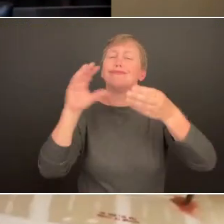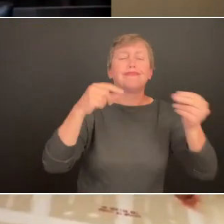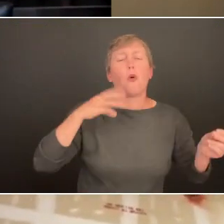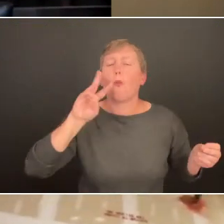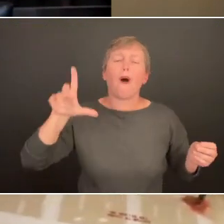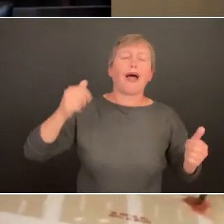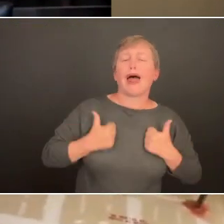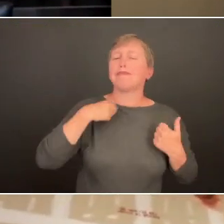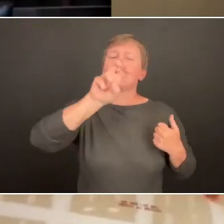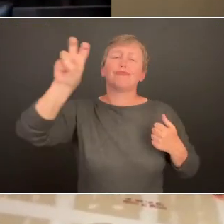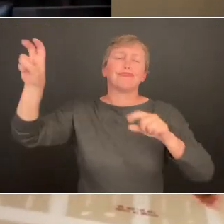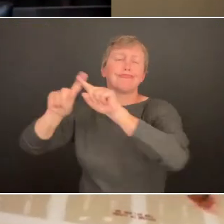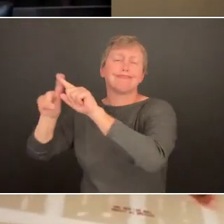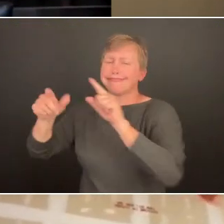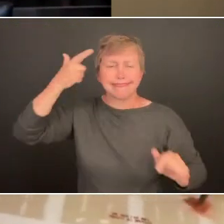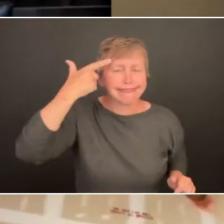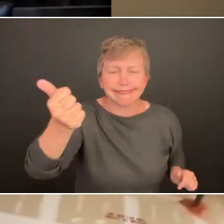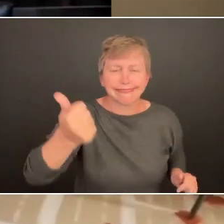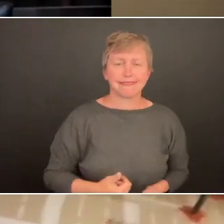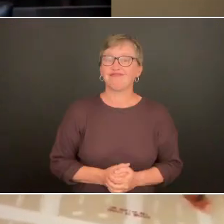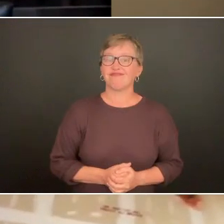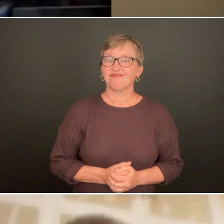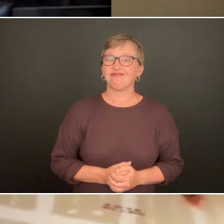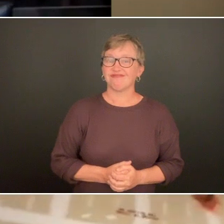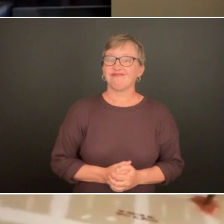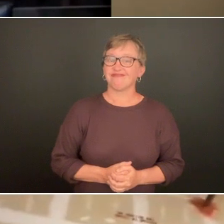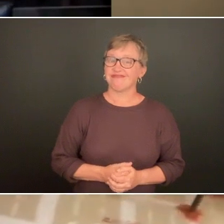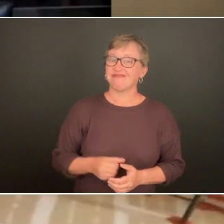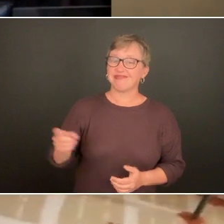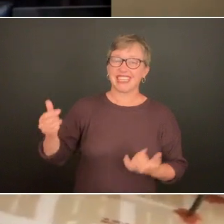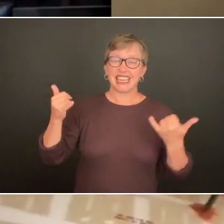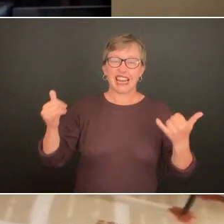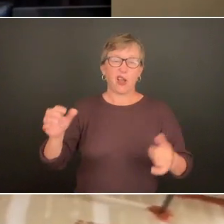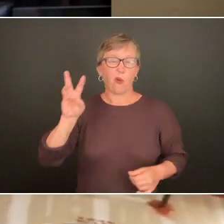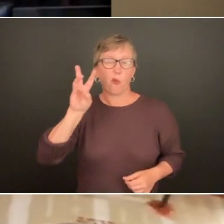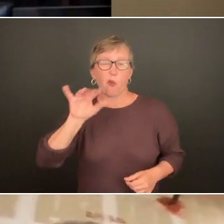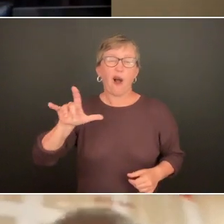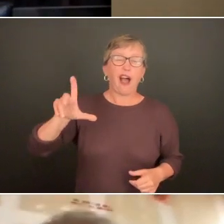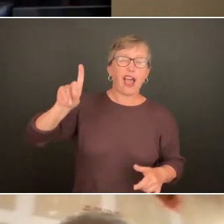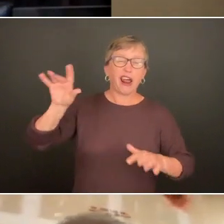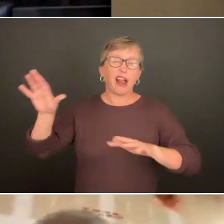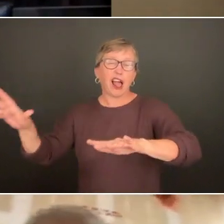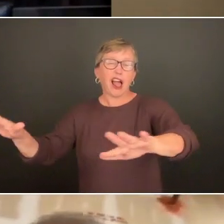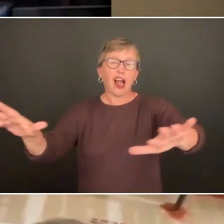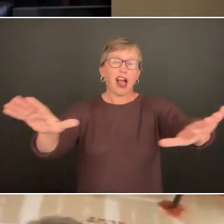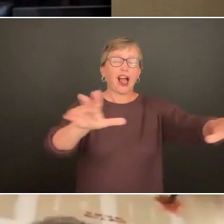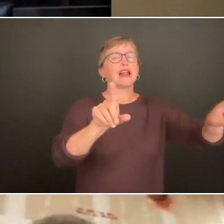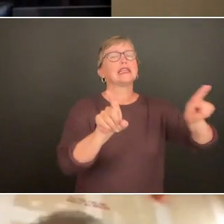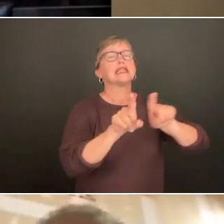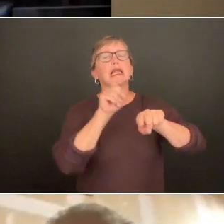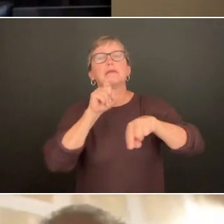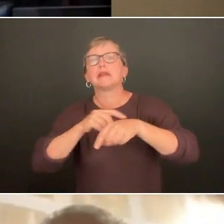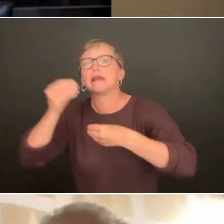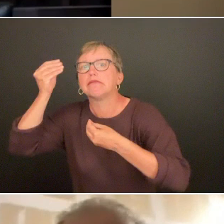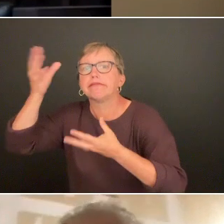you could just say I'm out there running the streets, however you want to say it, John. Clint is running the streets right now and communicating